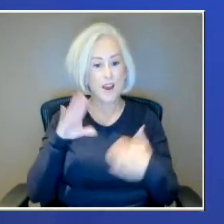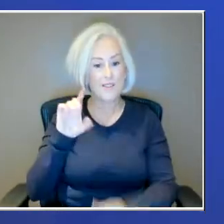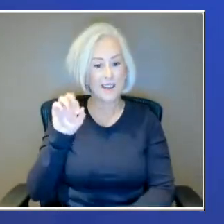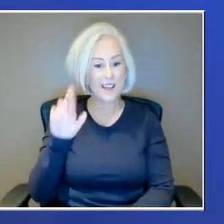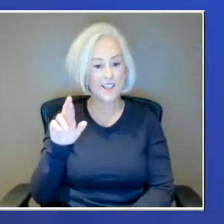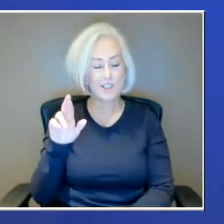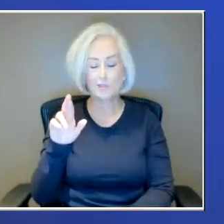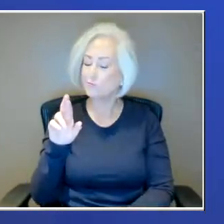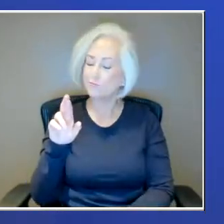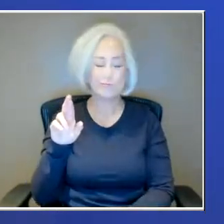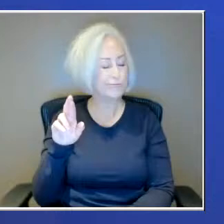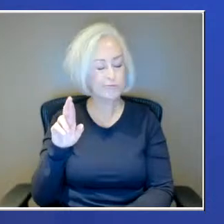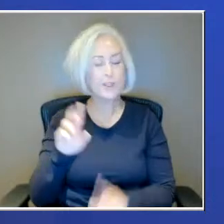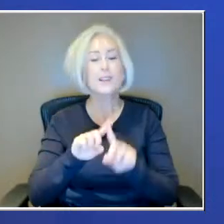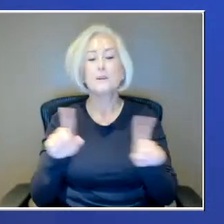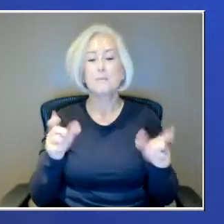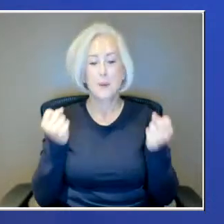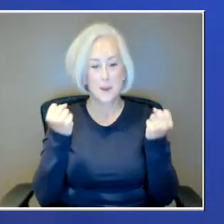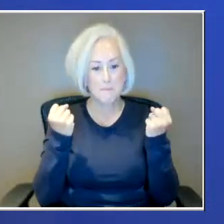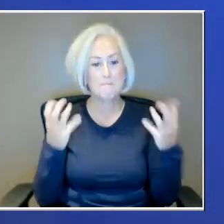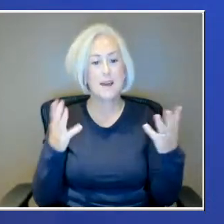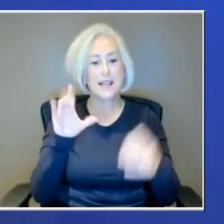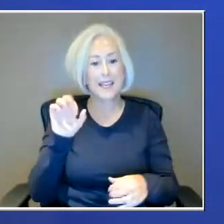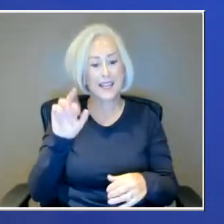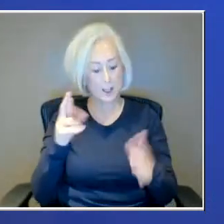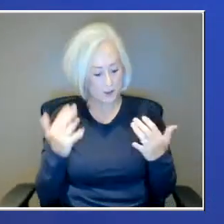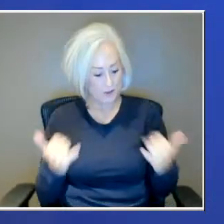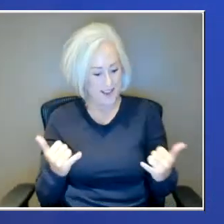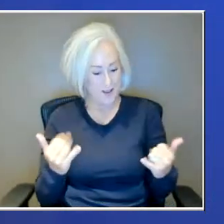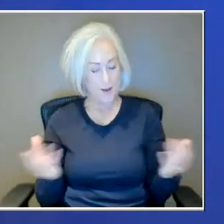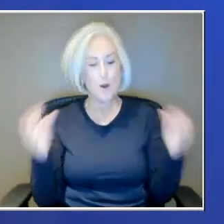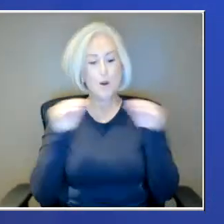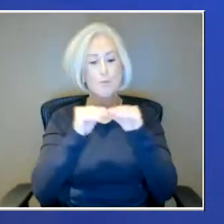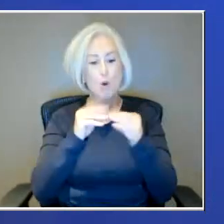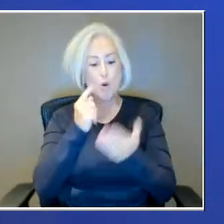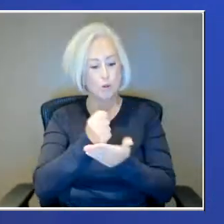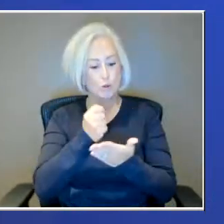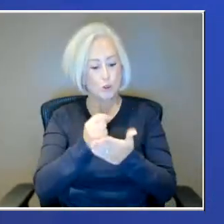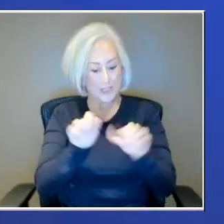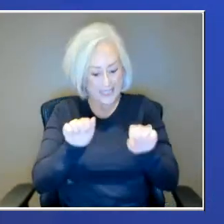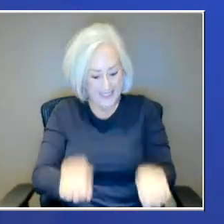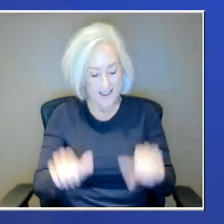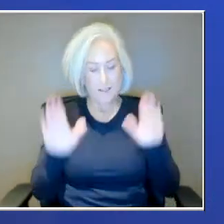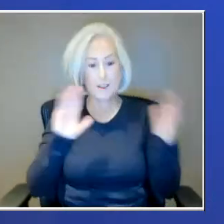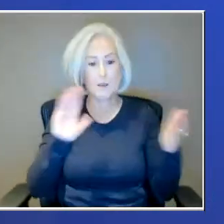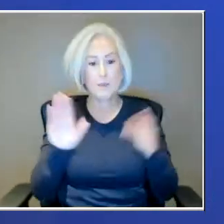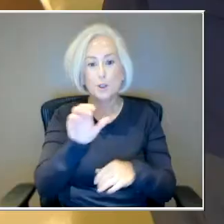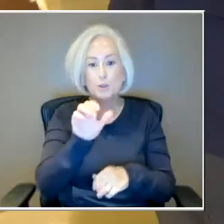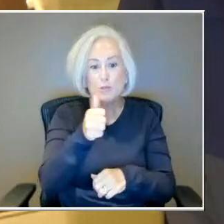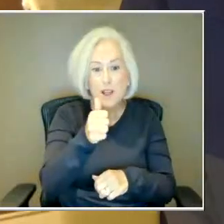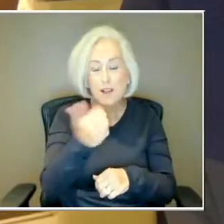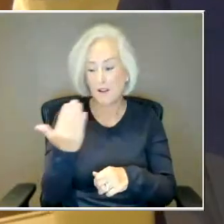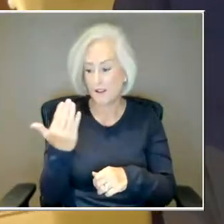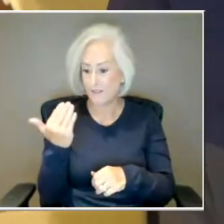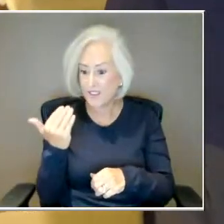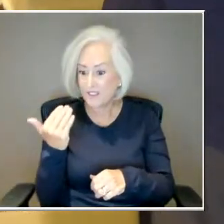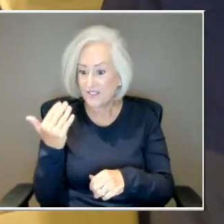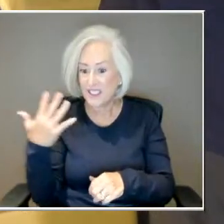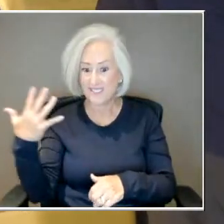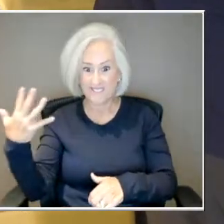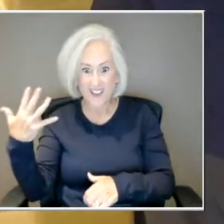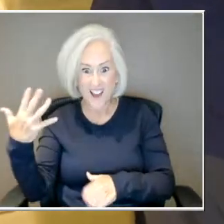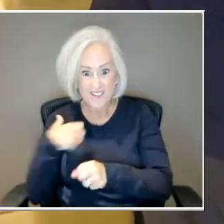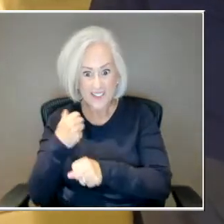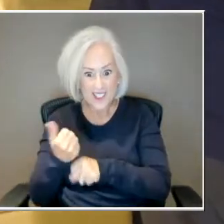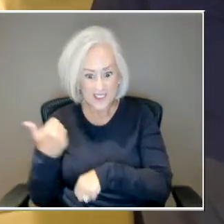thankfully, many cancers are much more treatable today than they ever were 15, 10, even 5 years ago. When David France's